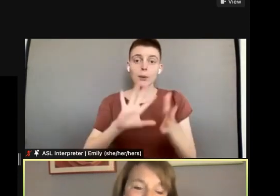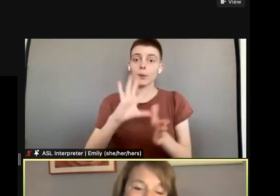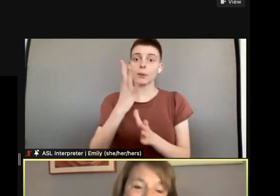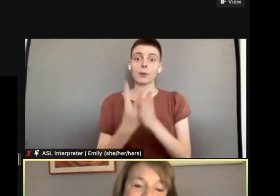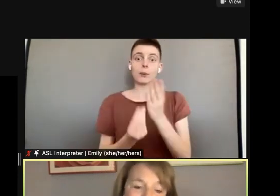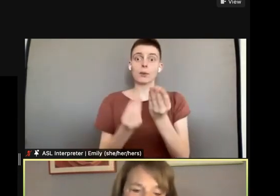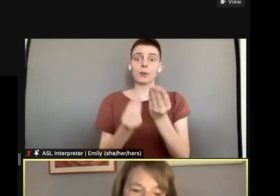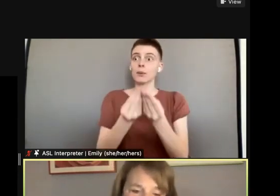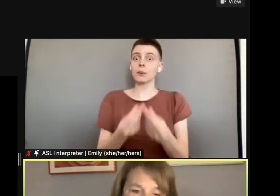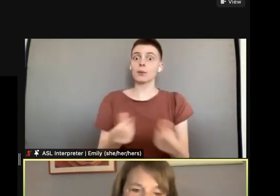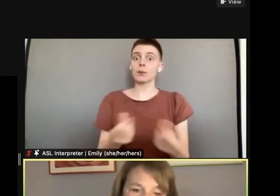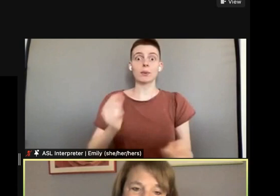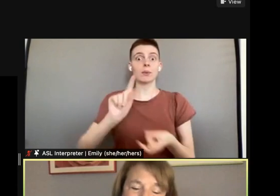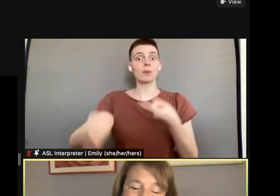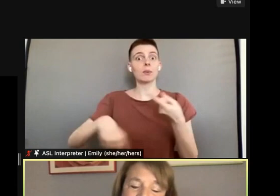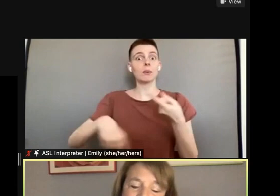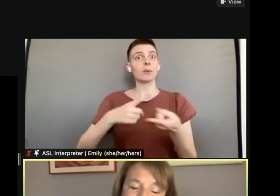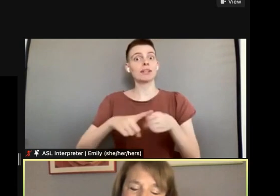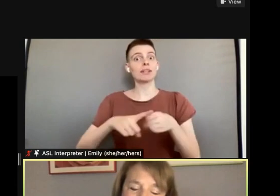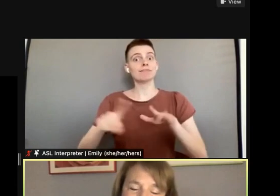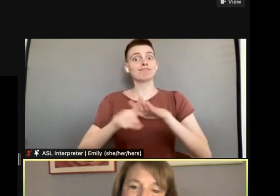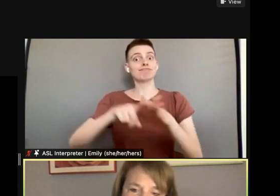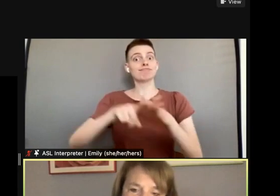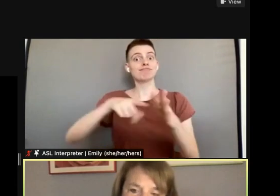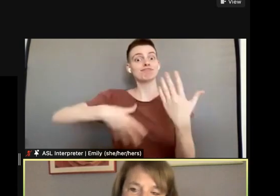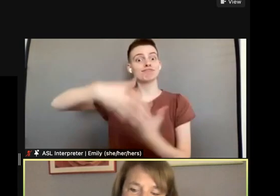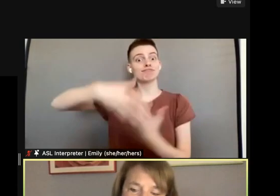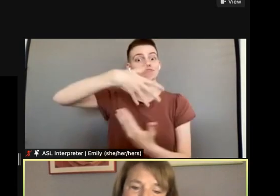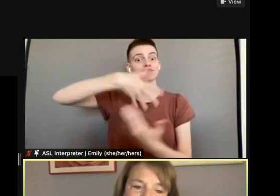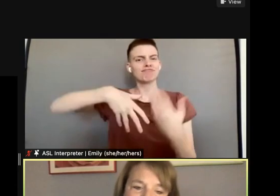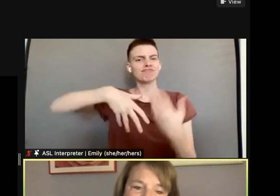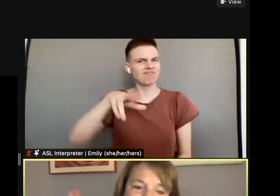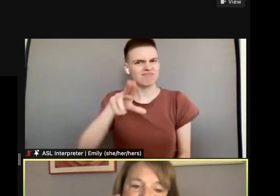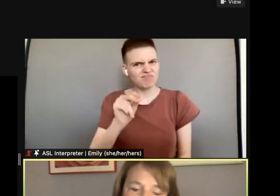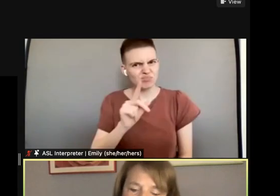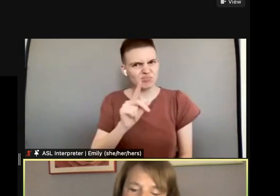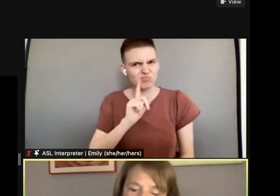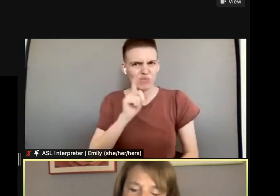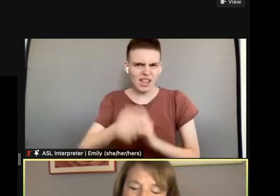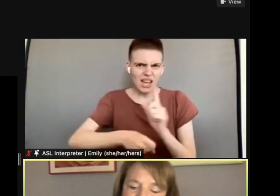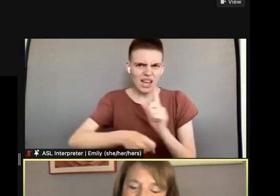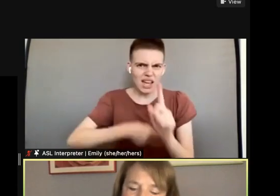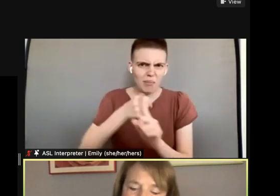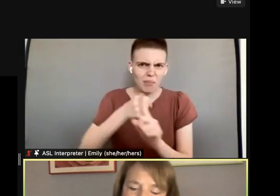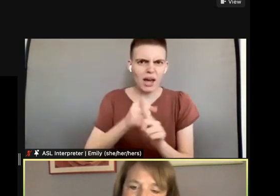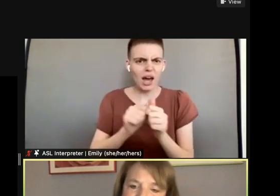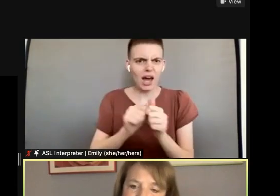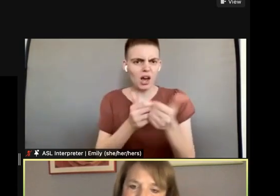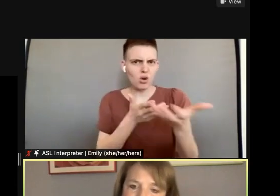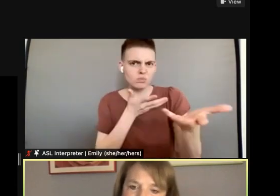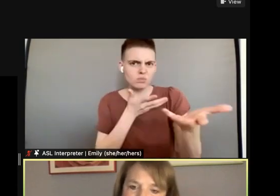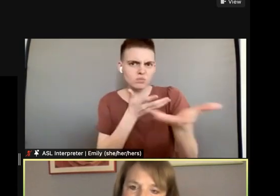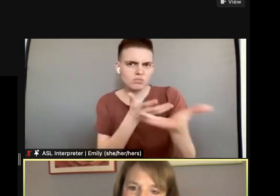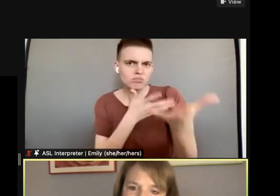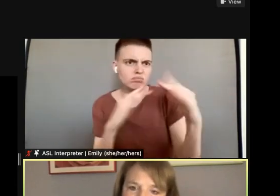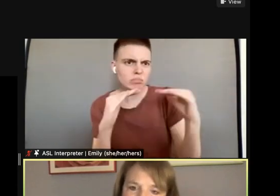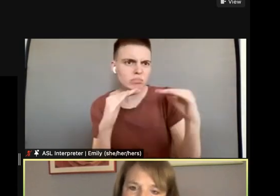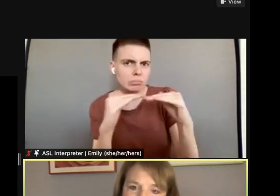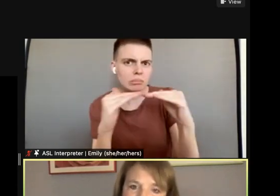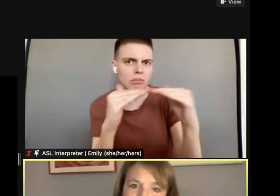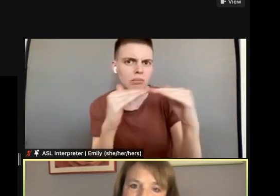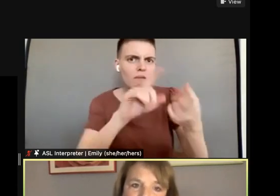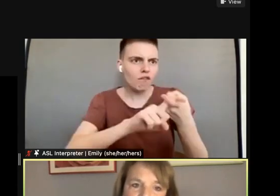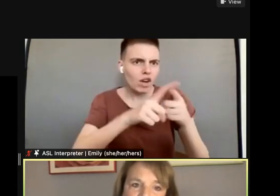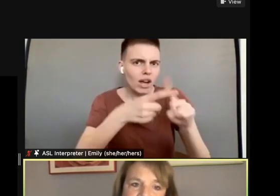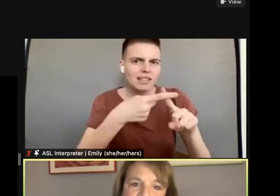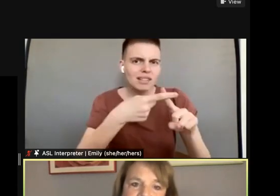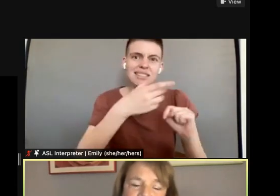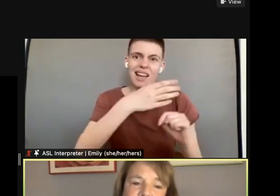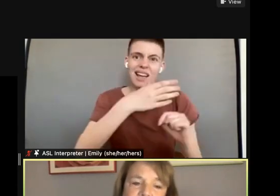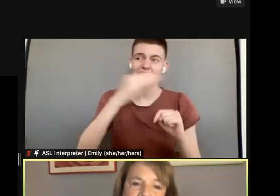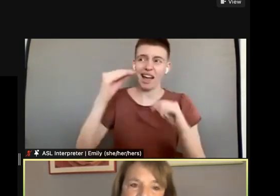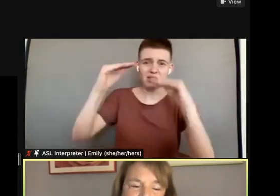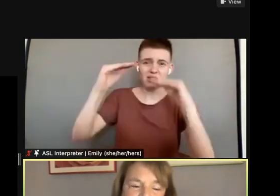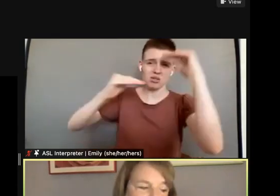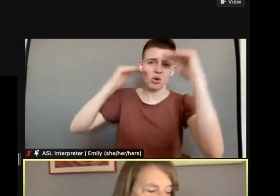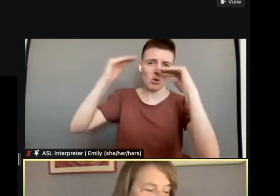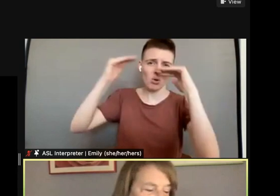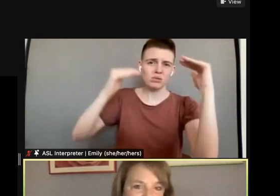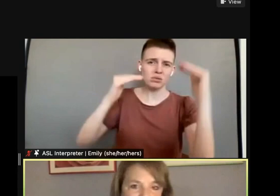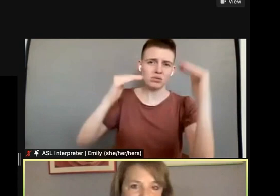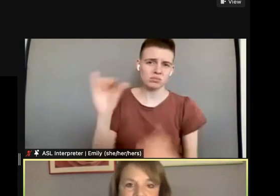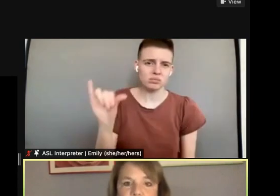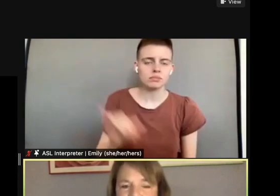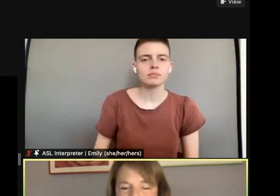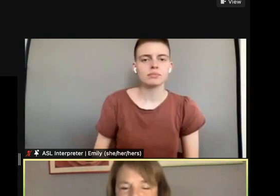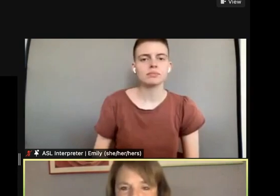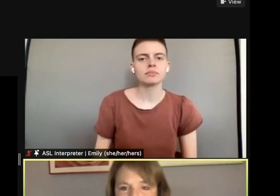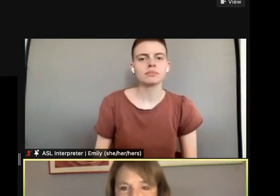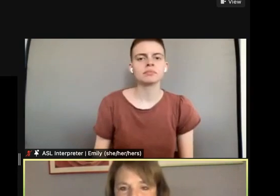your interactions with peers and to a lesser degree with adults as well. So here we go. Let's talk